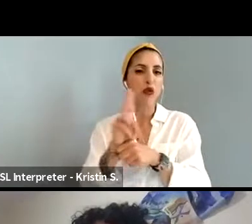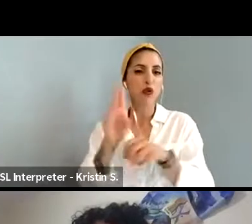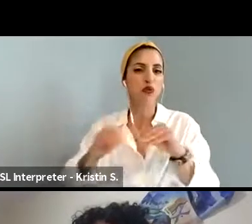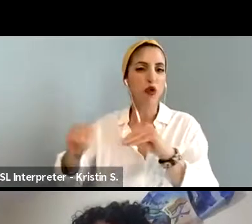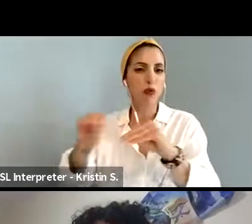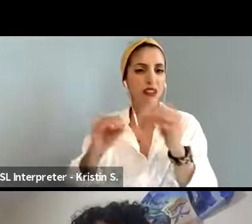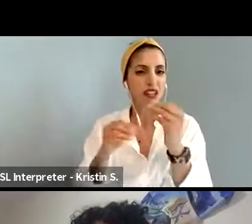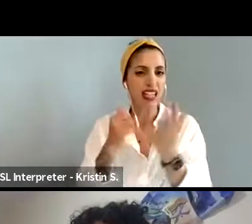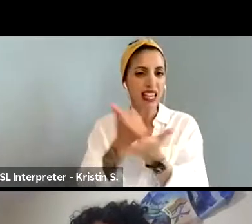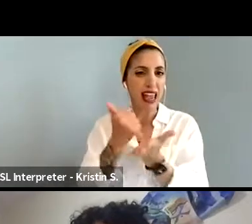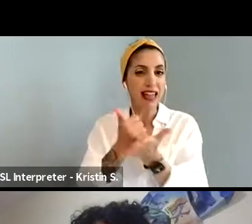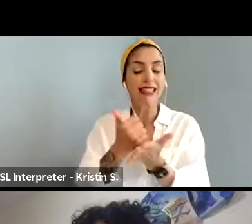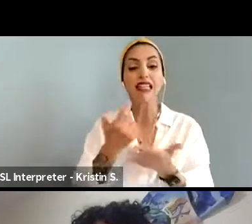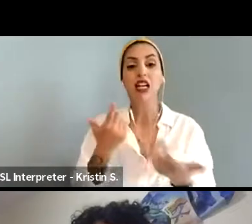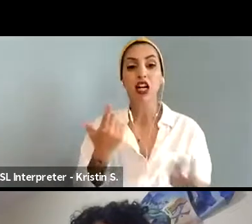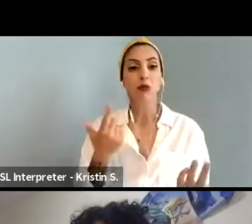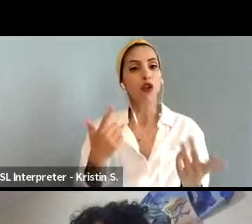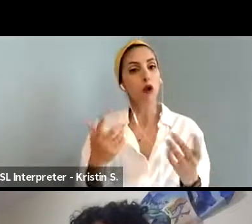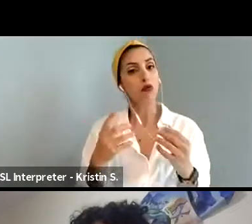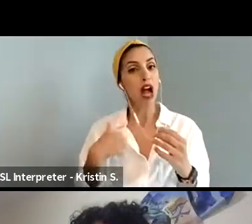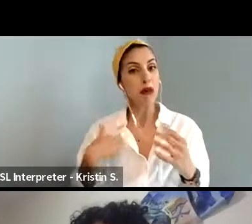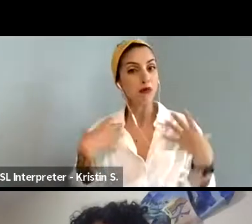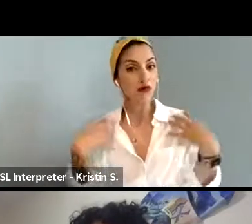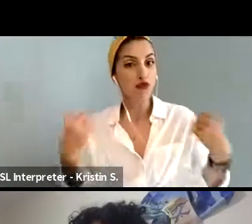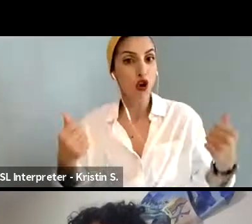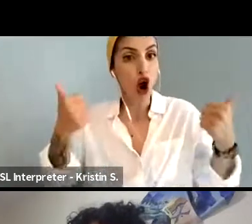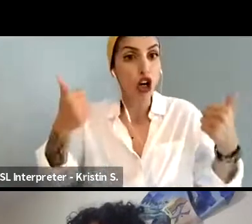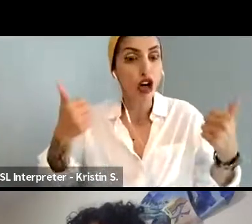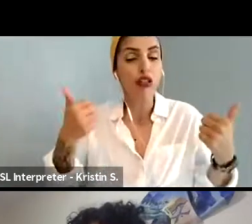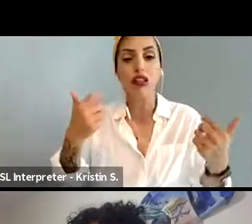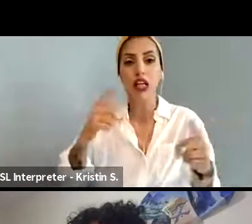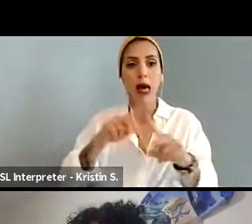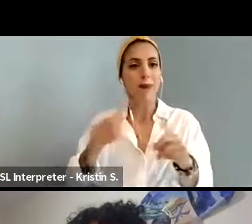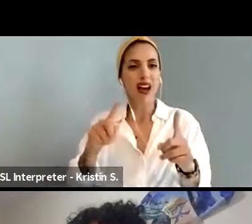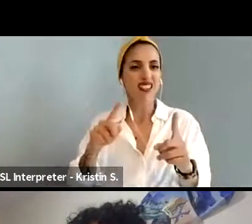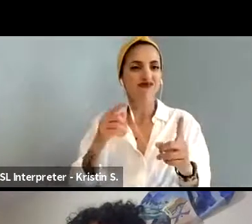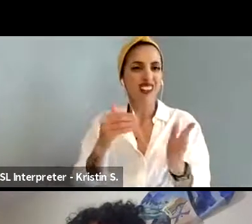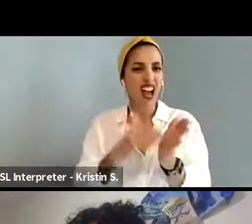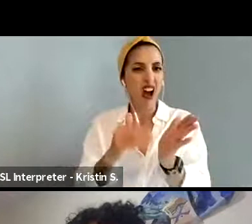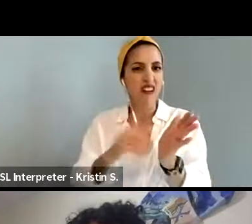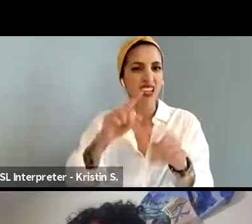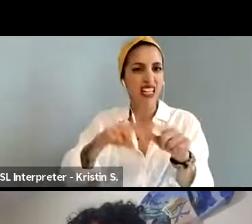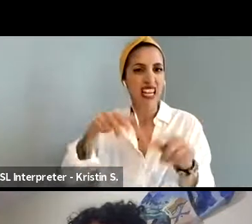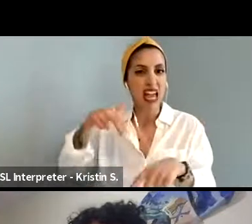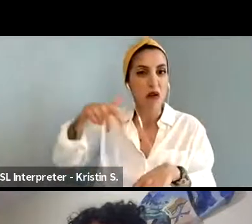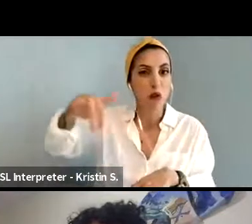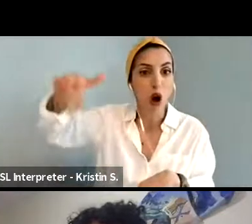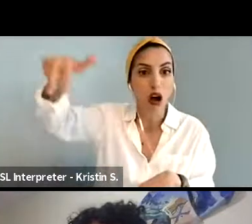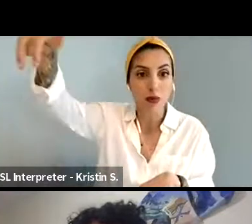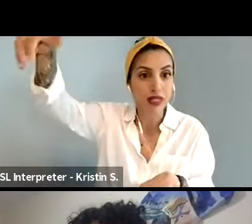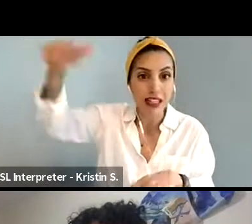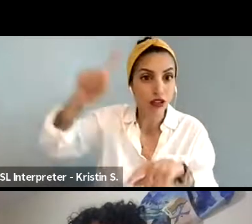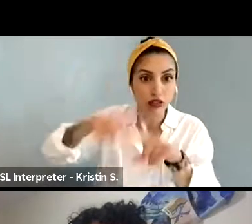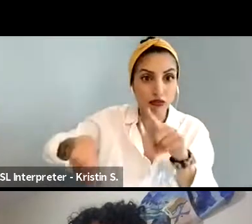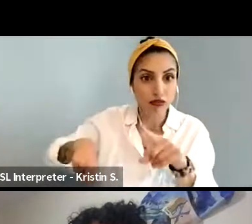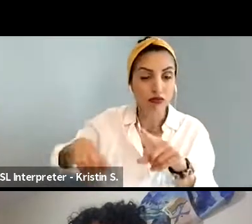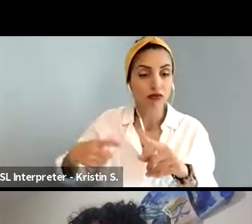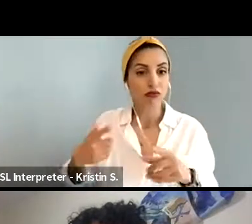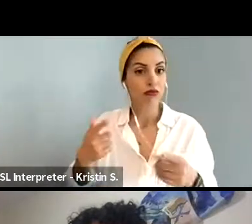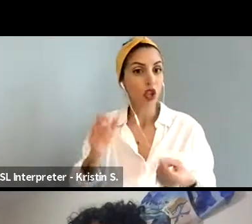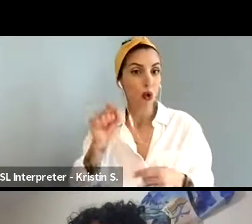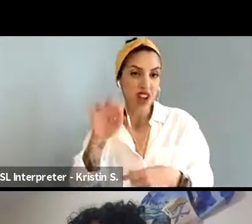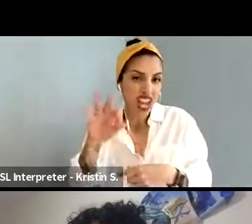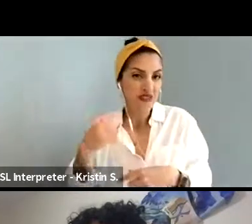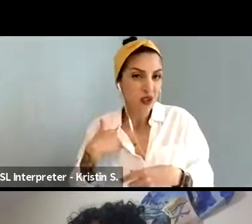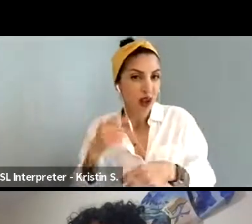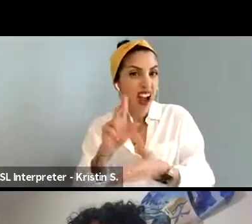stronger, sometimes, you know, I can't walk upstairs. So a lot of people that don't have the privilege to walk